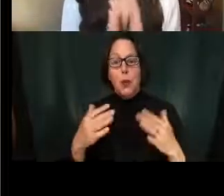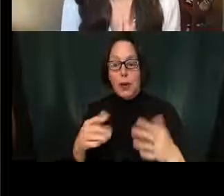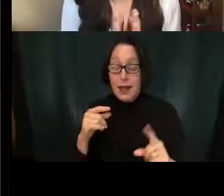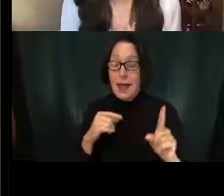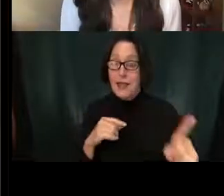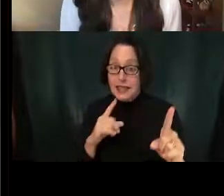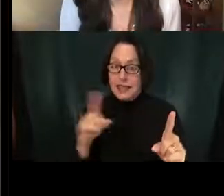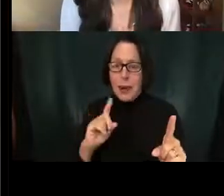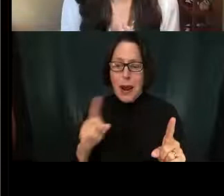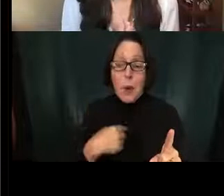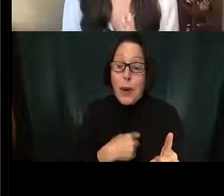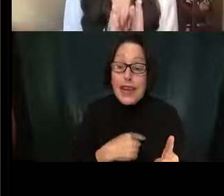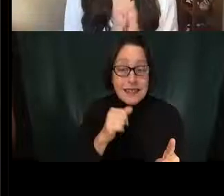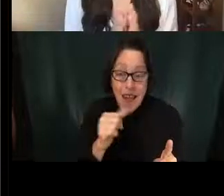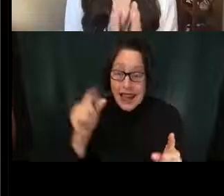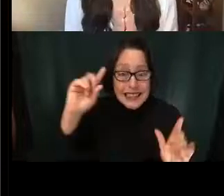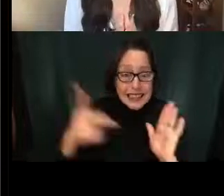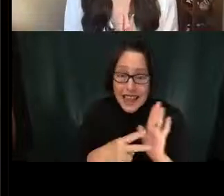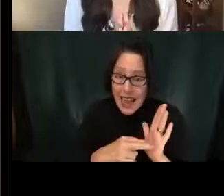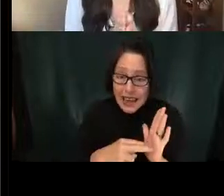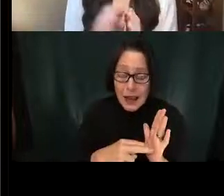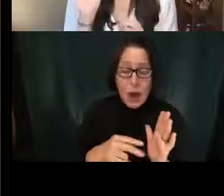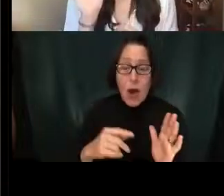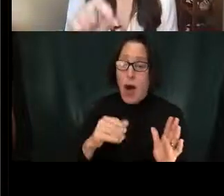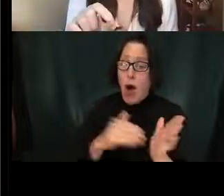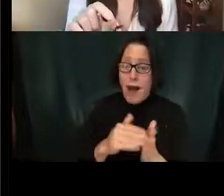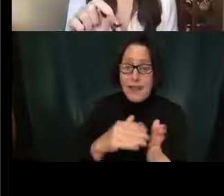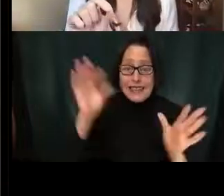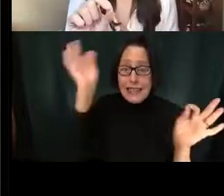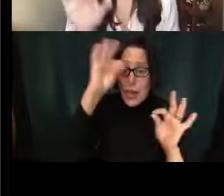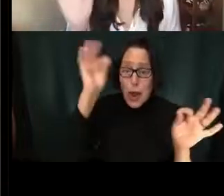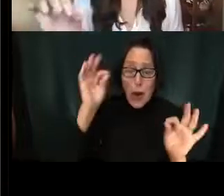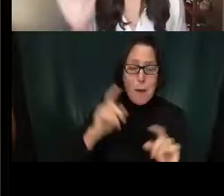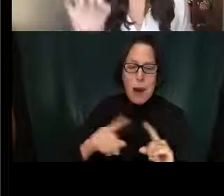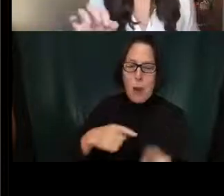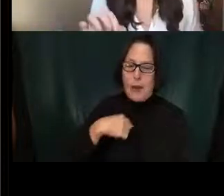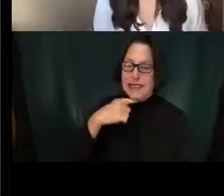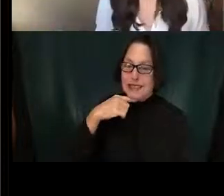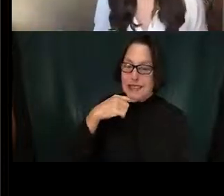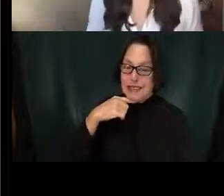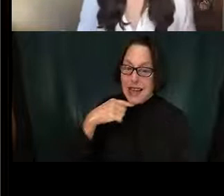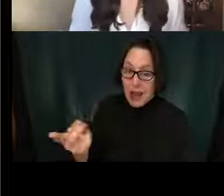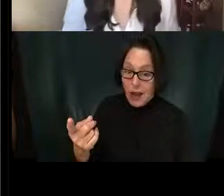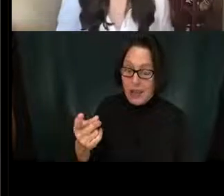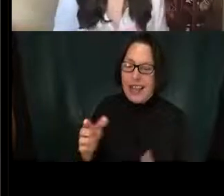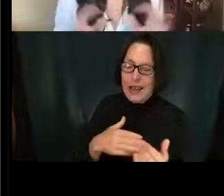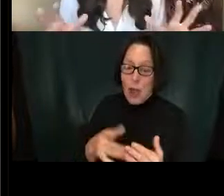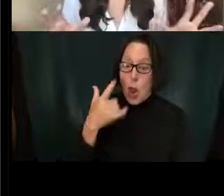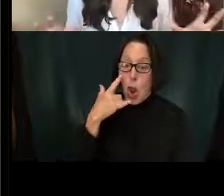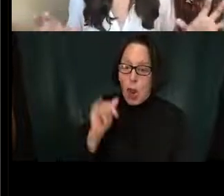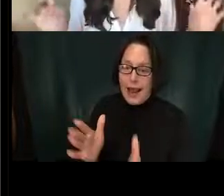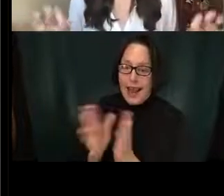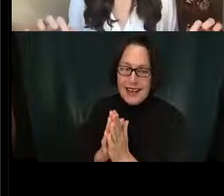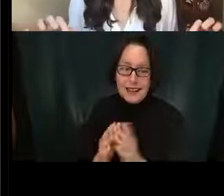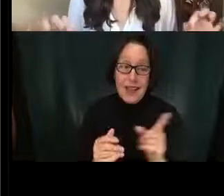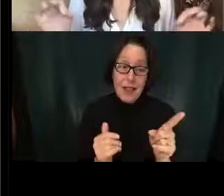are unintentionally, often unknowingly, telling when we think we are asking. This funny